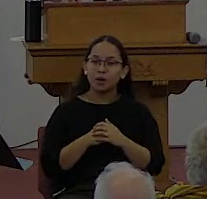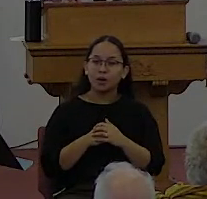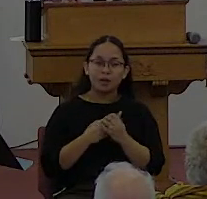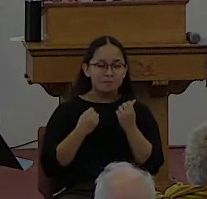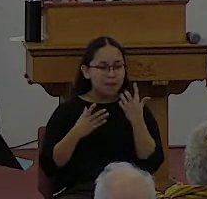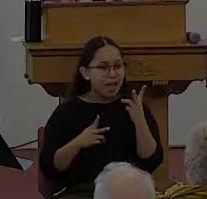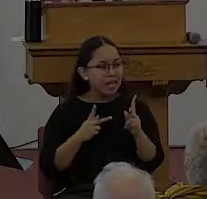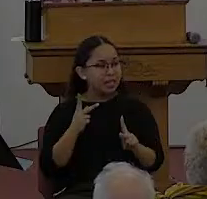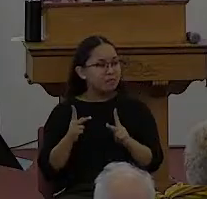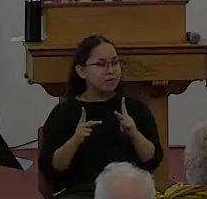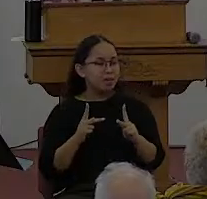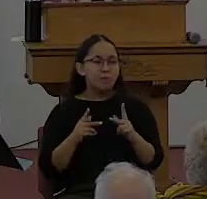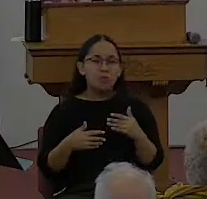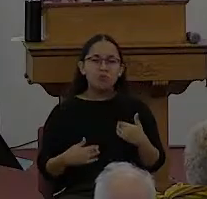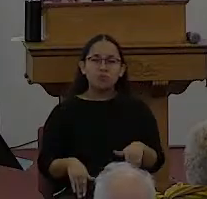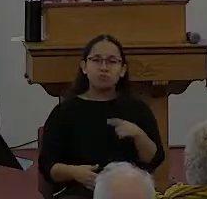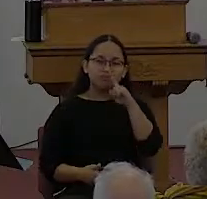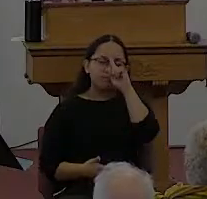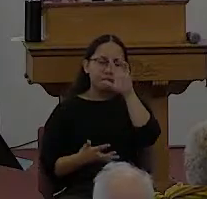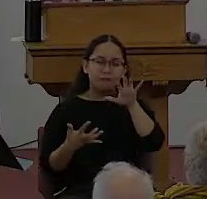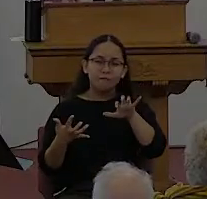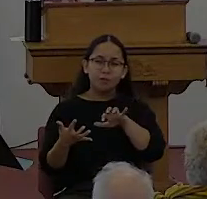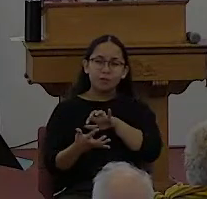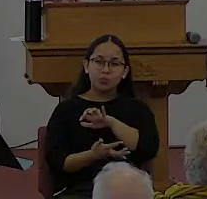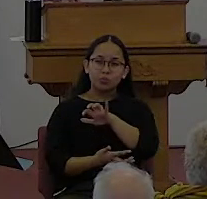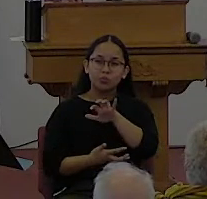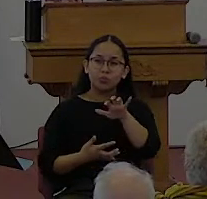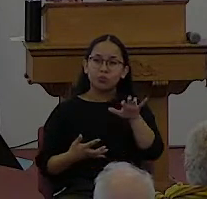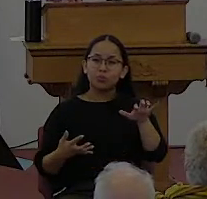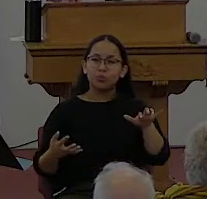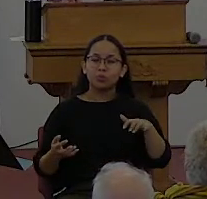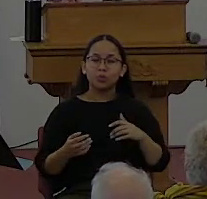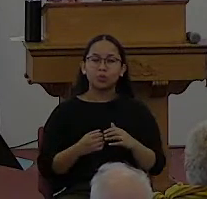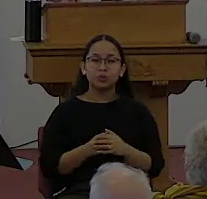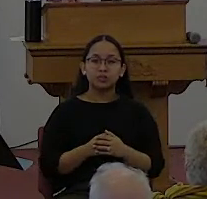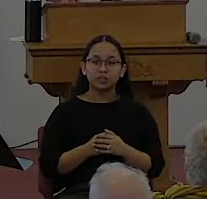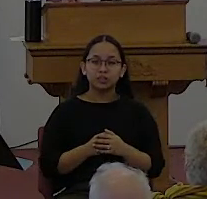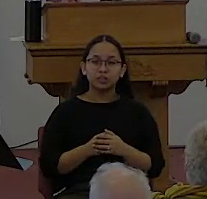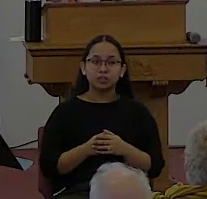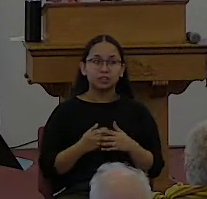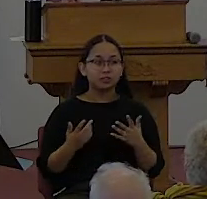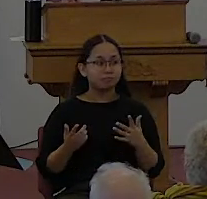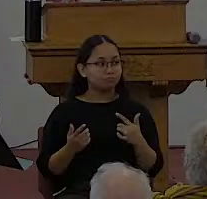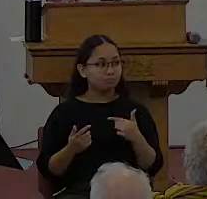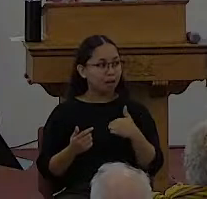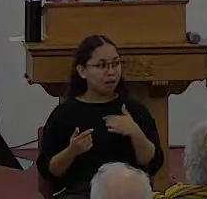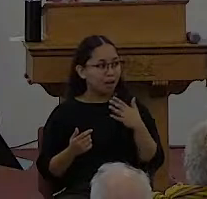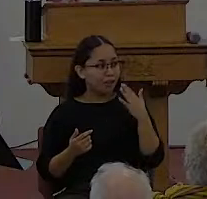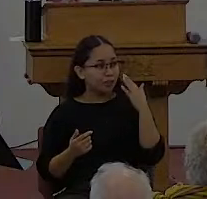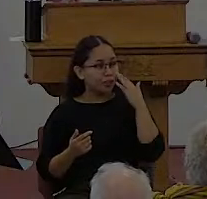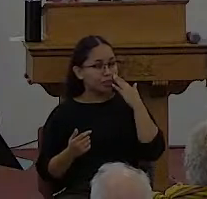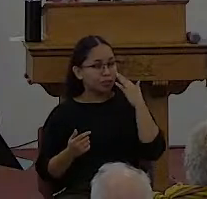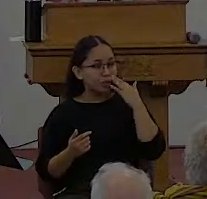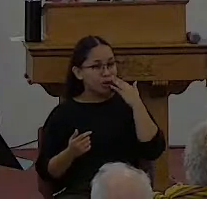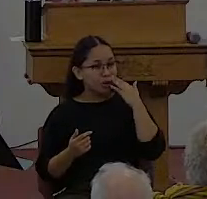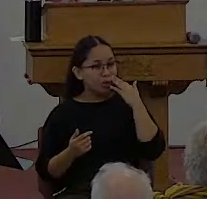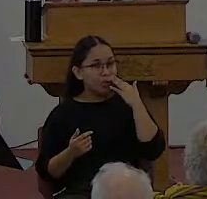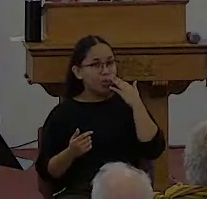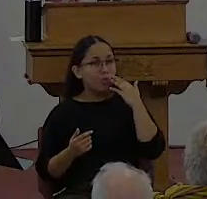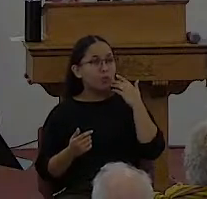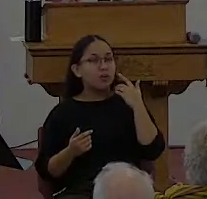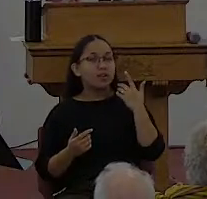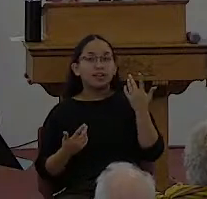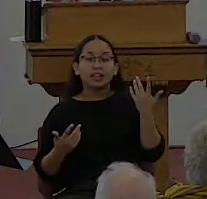Confusion is all around. But I know somehow that only when it is